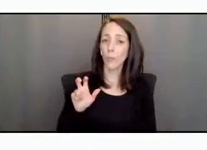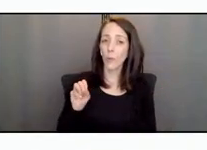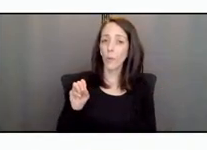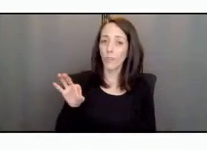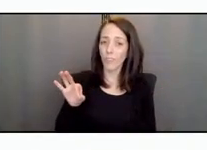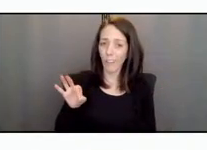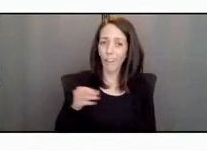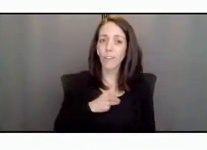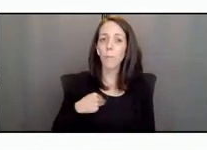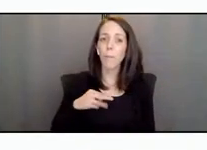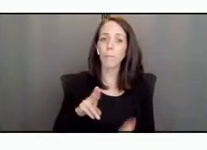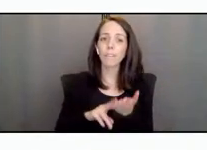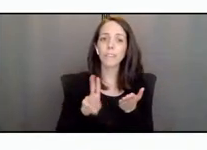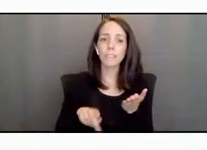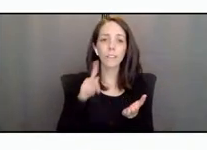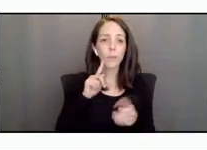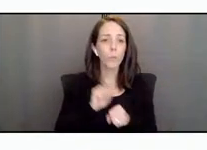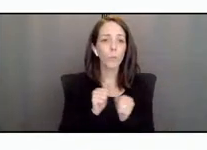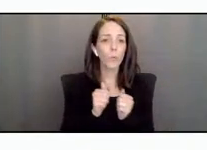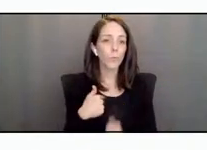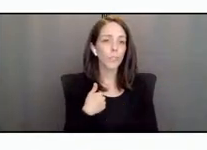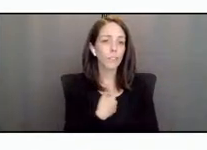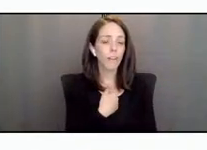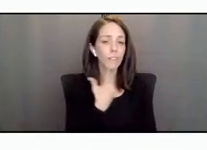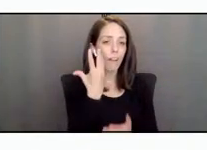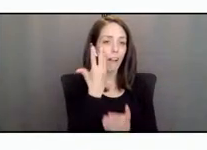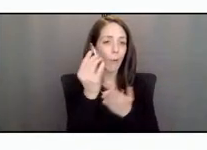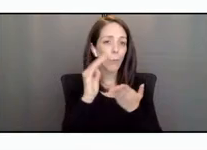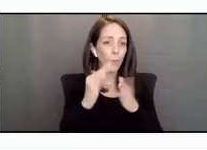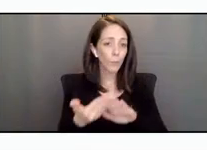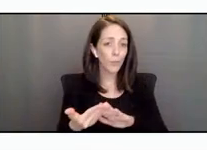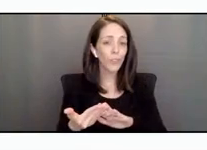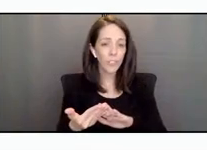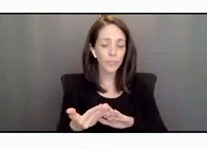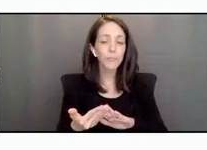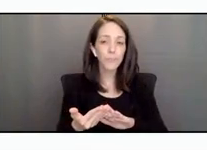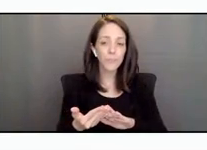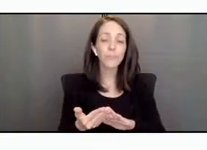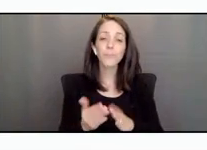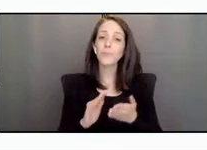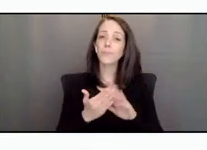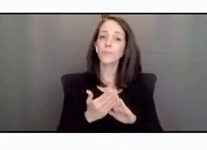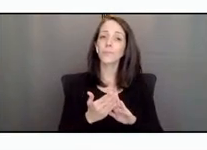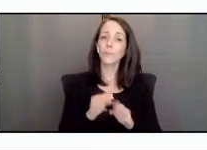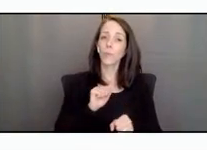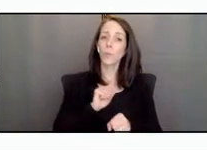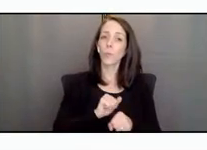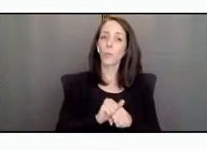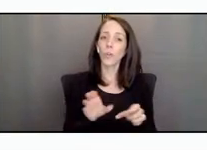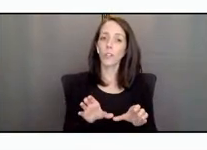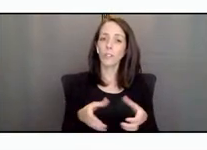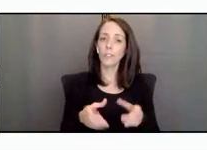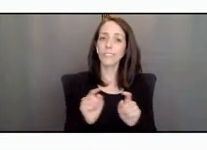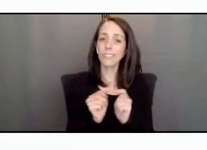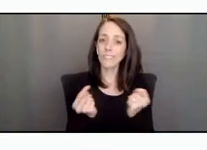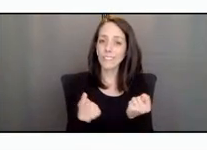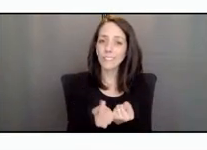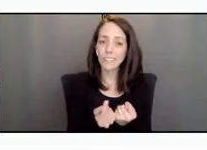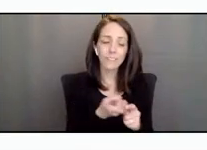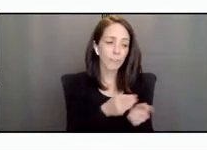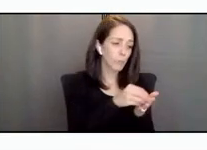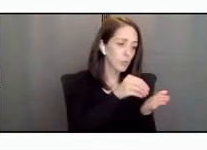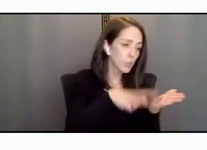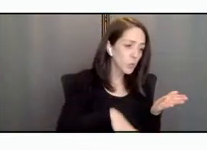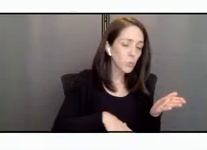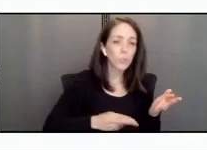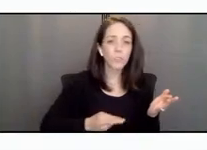up to work with us in the community. Our workforce, community workforce comes from all strata of the institution, from students to residents to